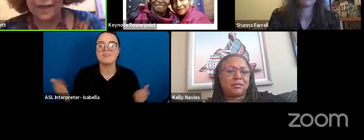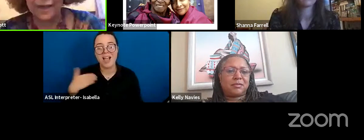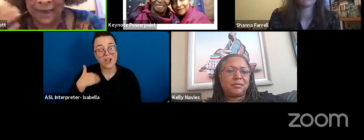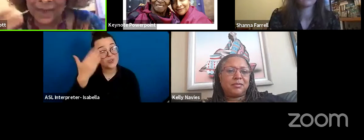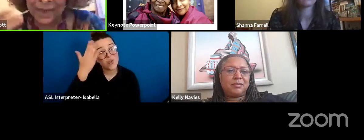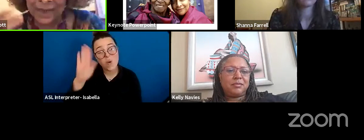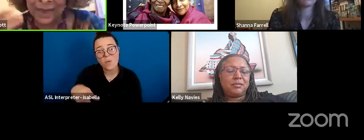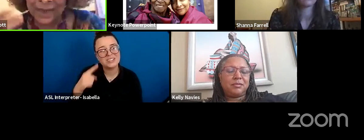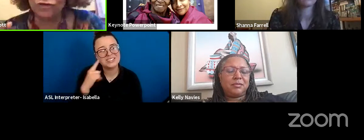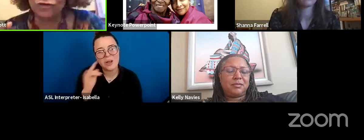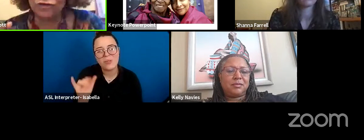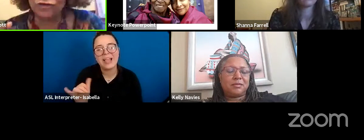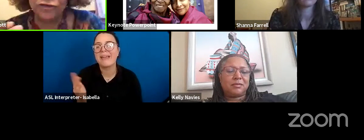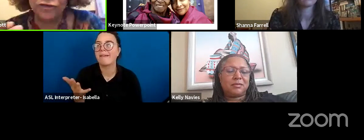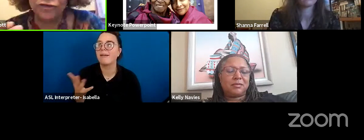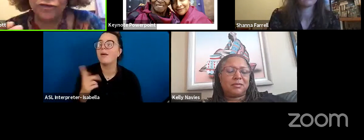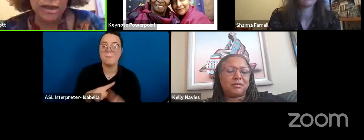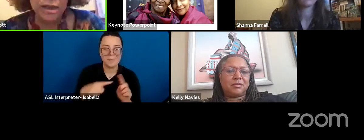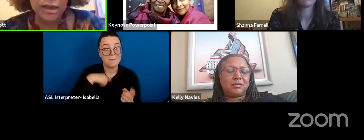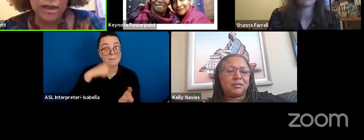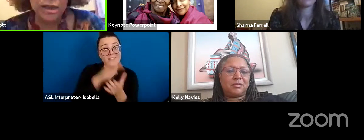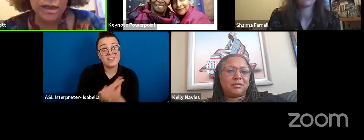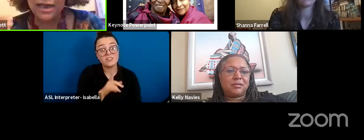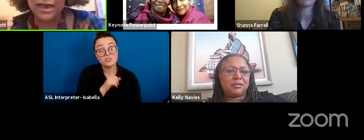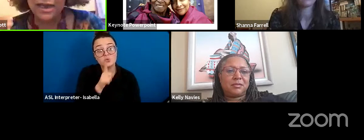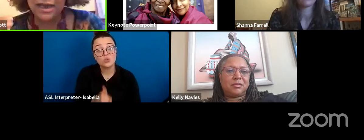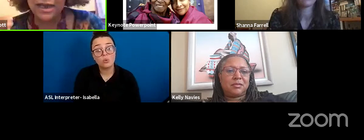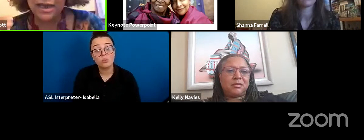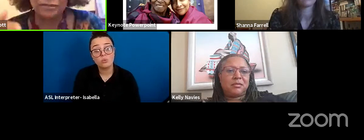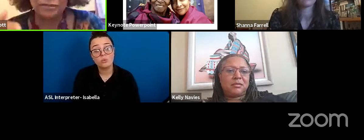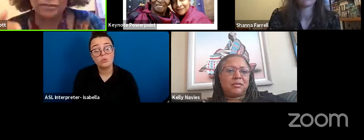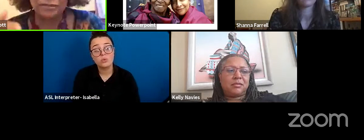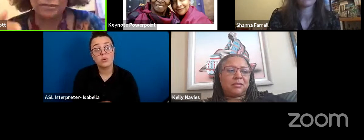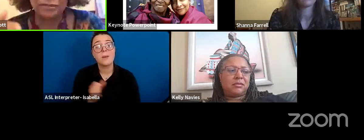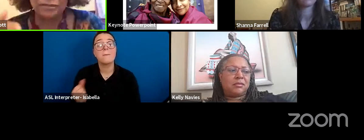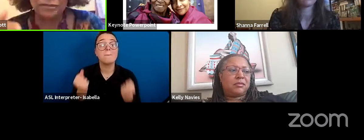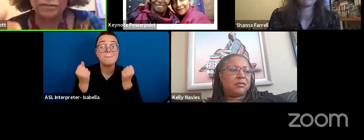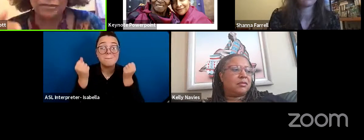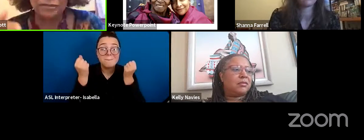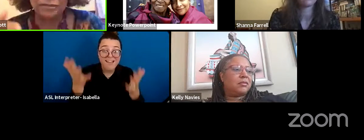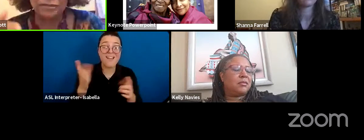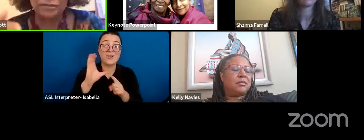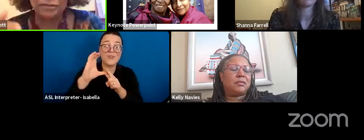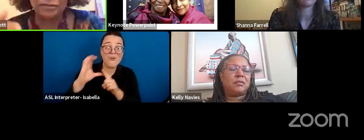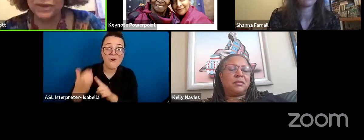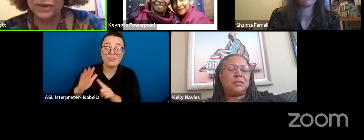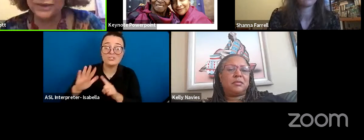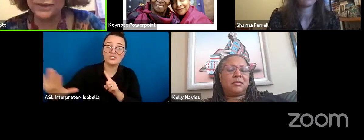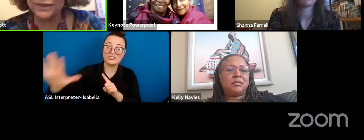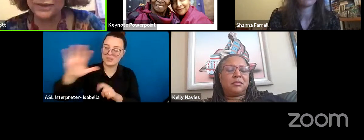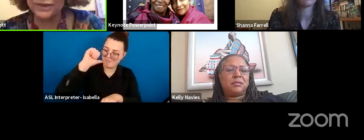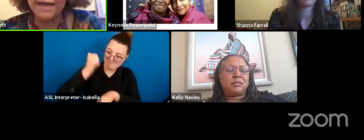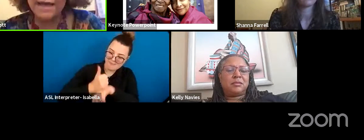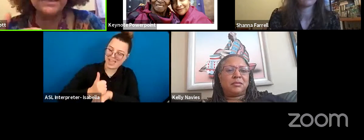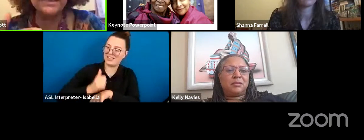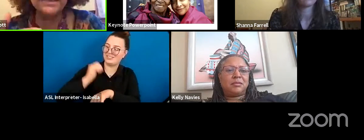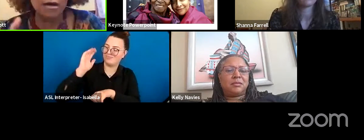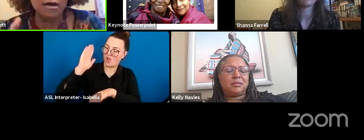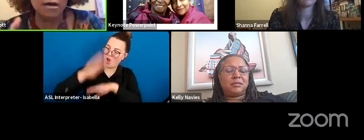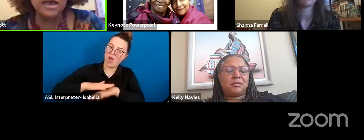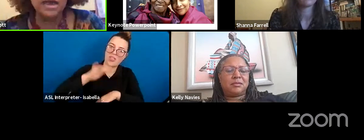that sounds like, but I believe it's true, and it is what many cultures have based what they do on. They